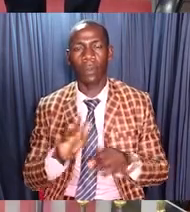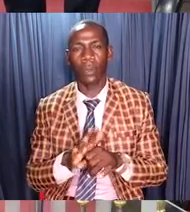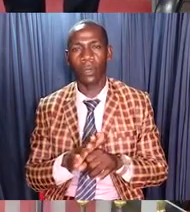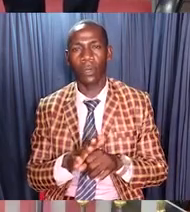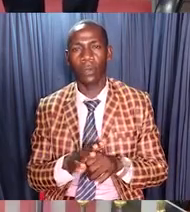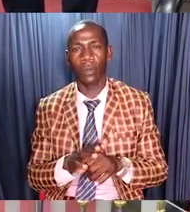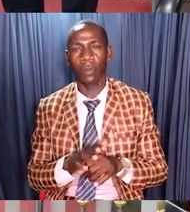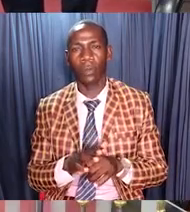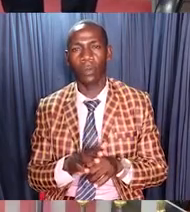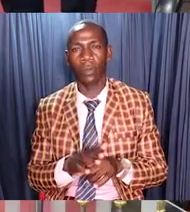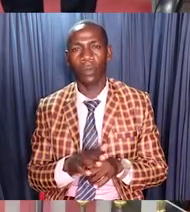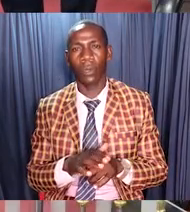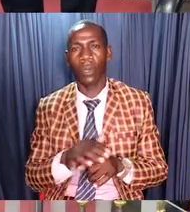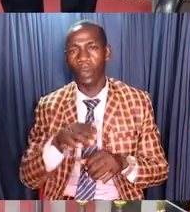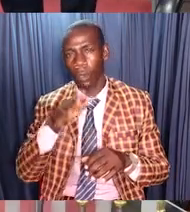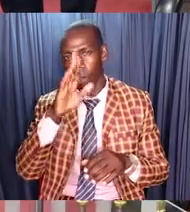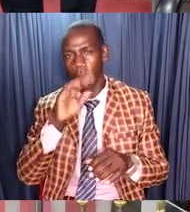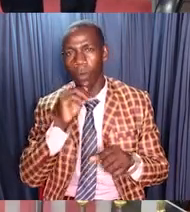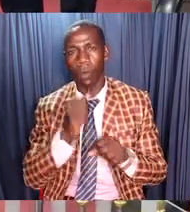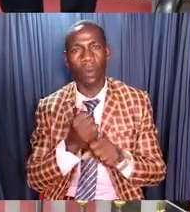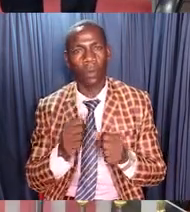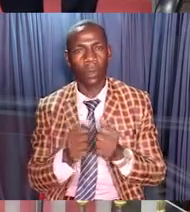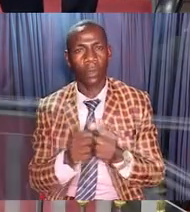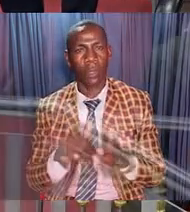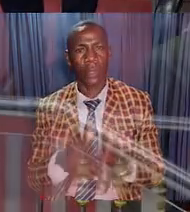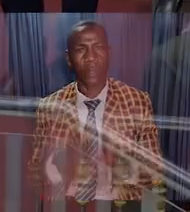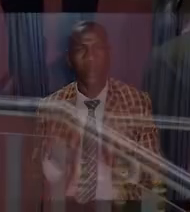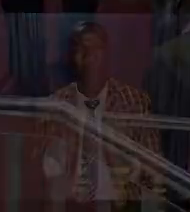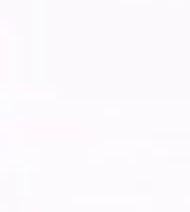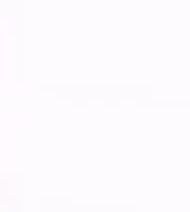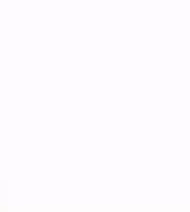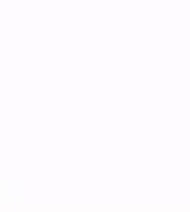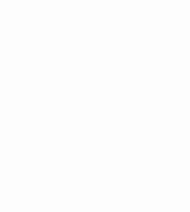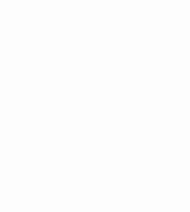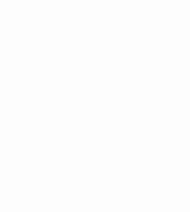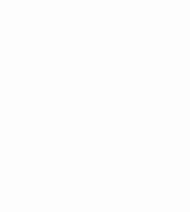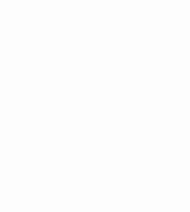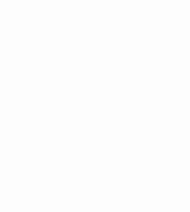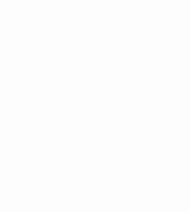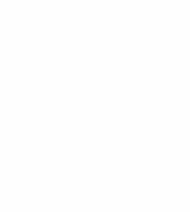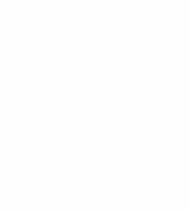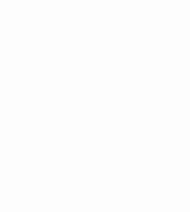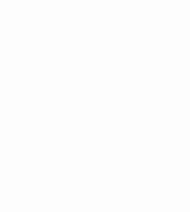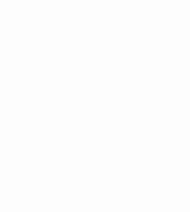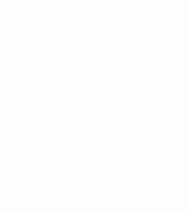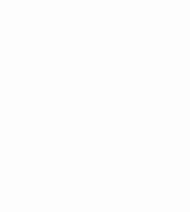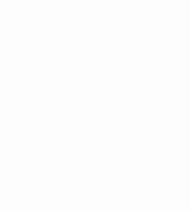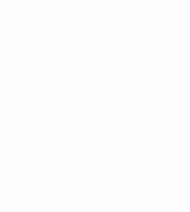of condemnations. Mungu hafanyi kazi. God doesn't work that way. Hallelujah. Hallelujah. Amen. Peace.